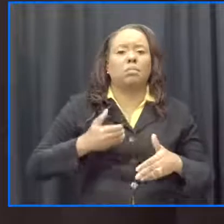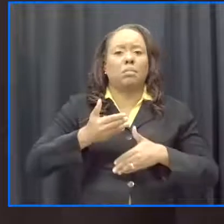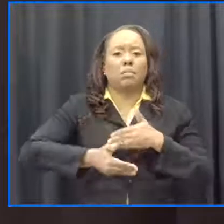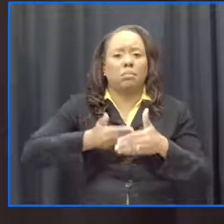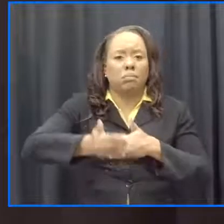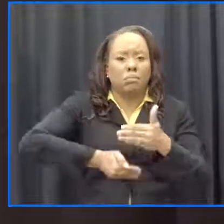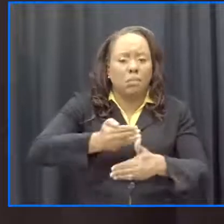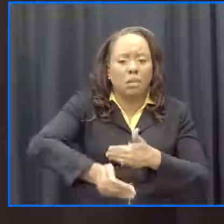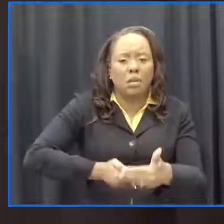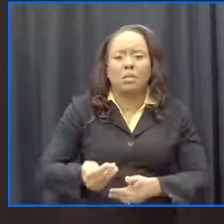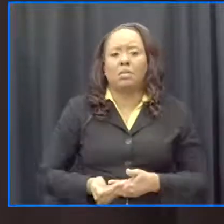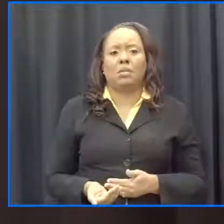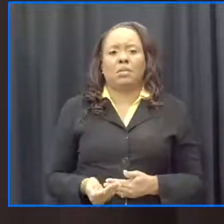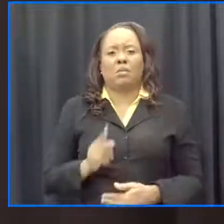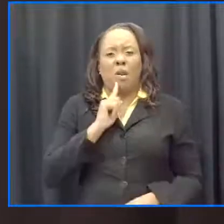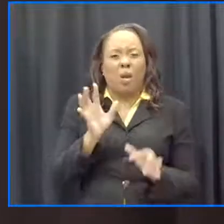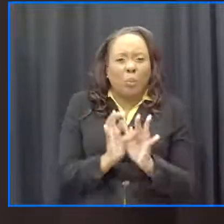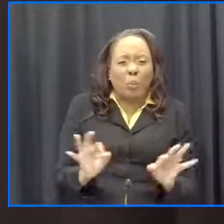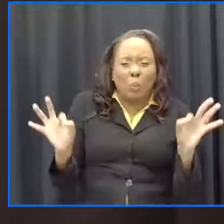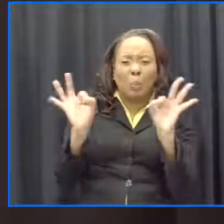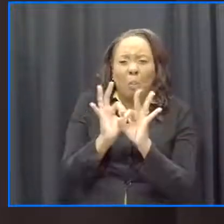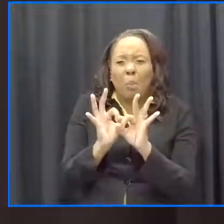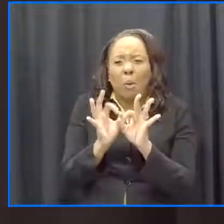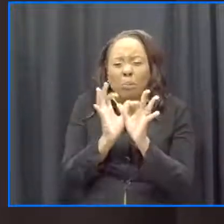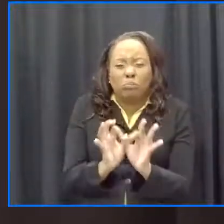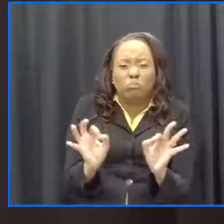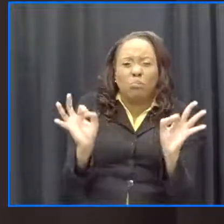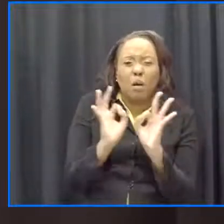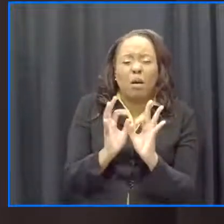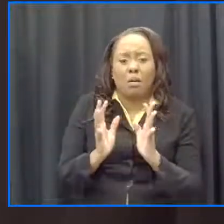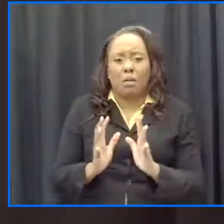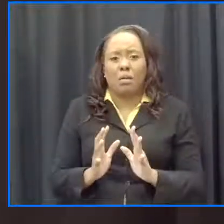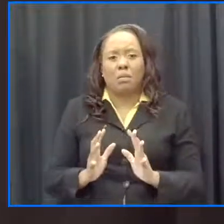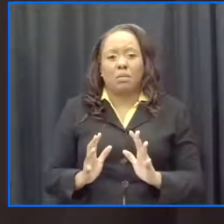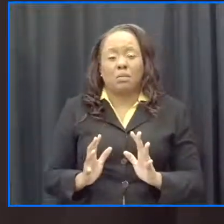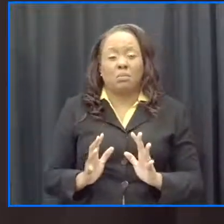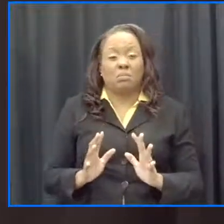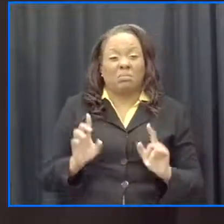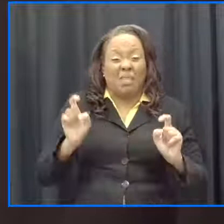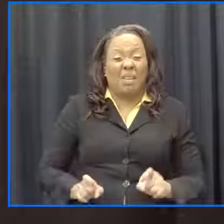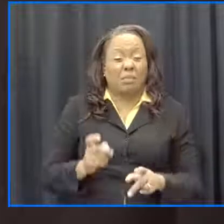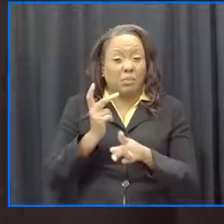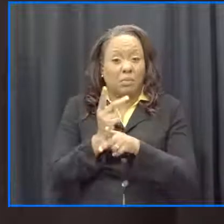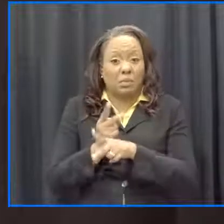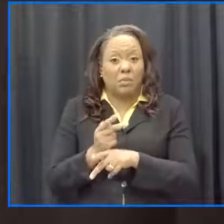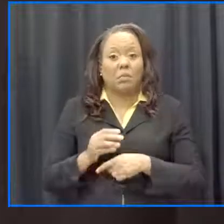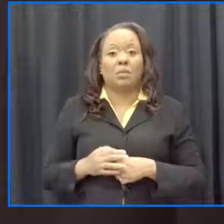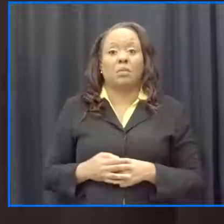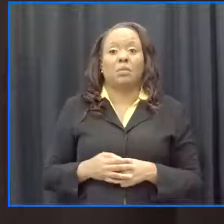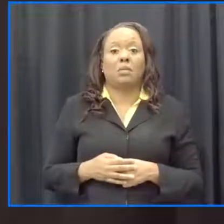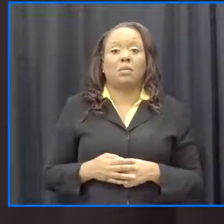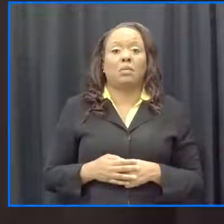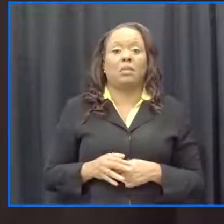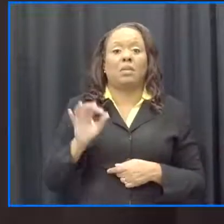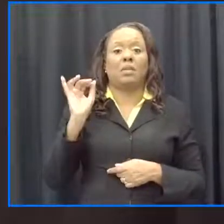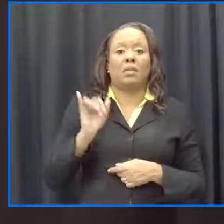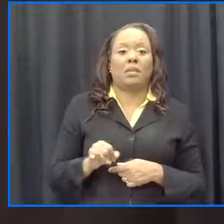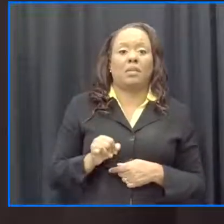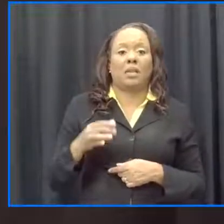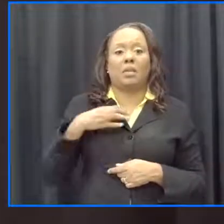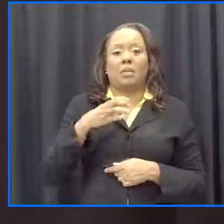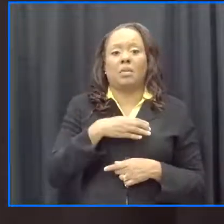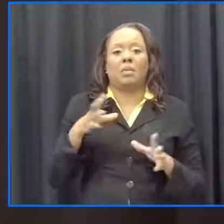take charge of is no small undertaking. In fact, the Ford Commission met